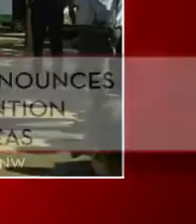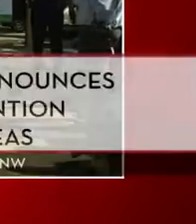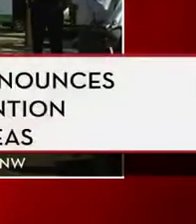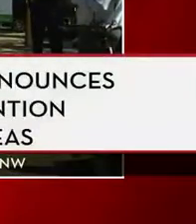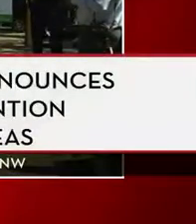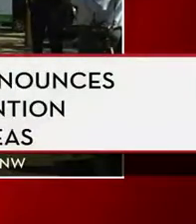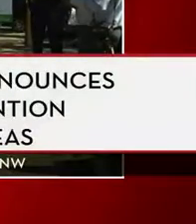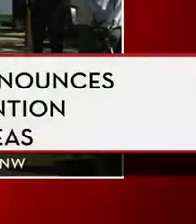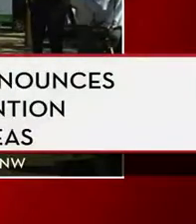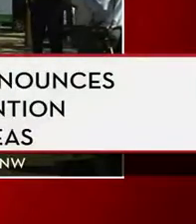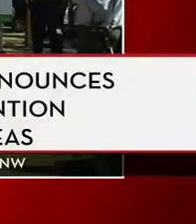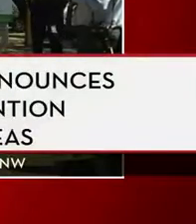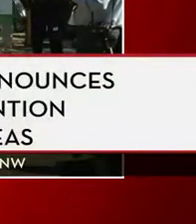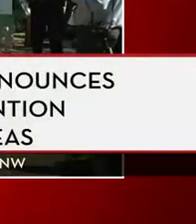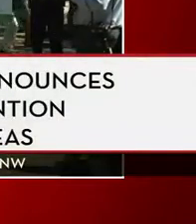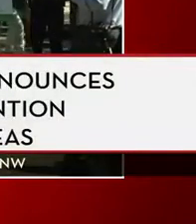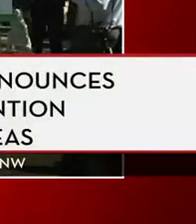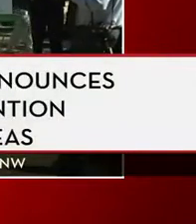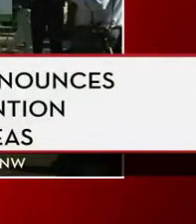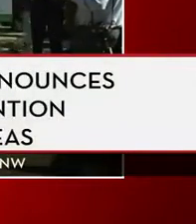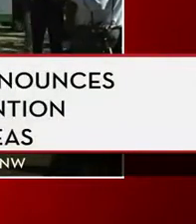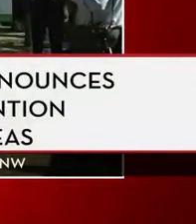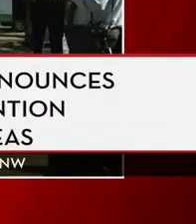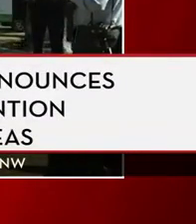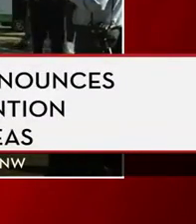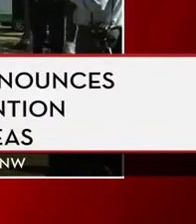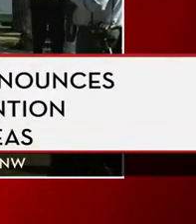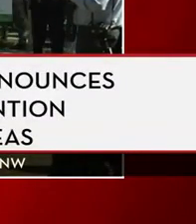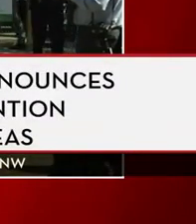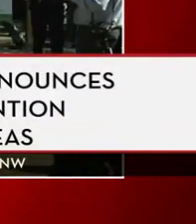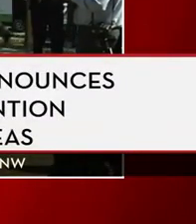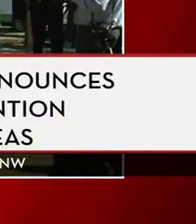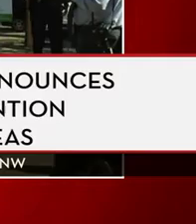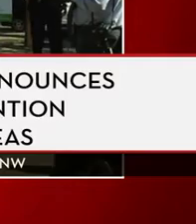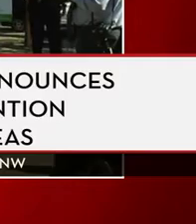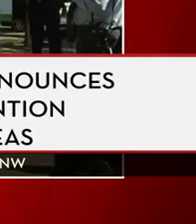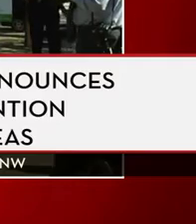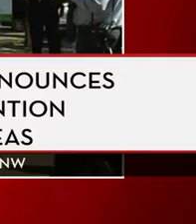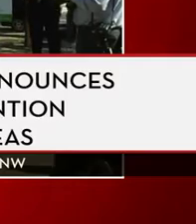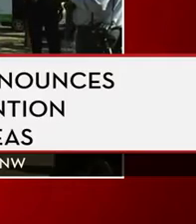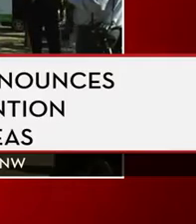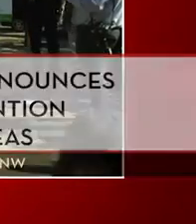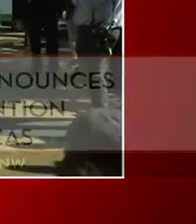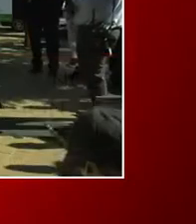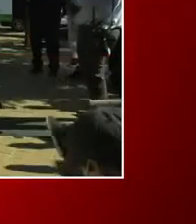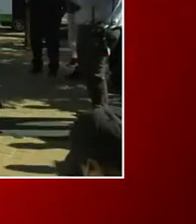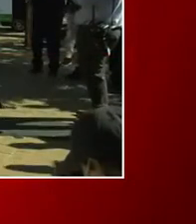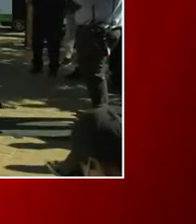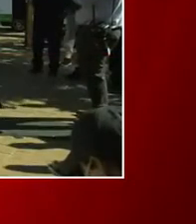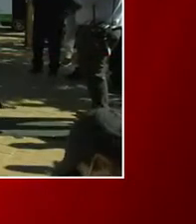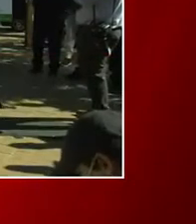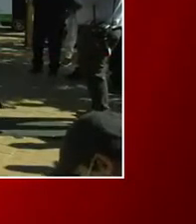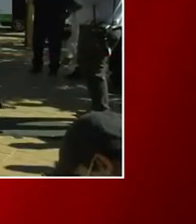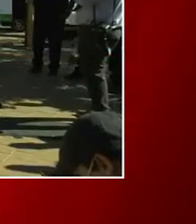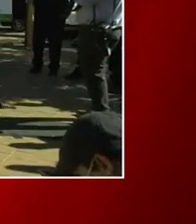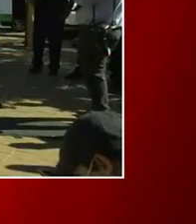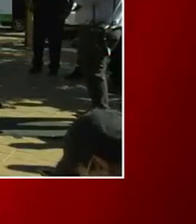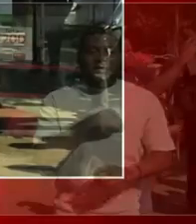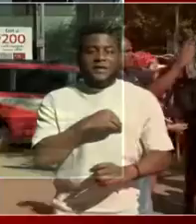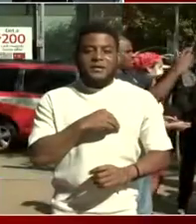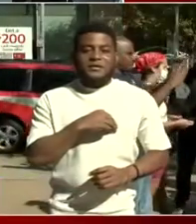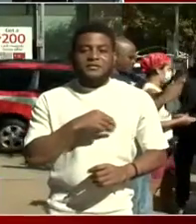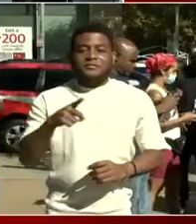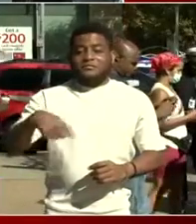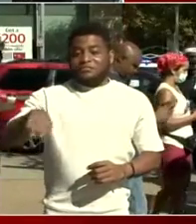Good morning, everybody. I'm Muriel Bowser, the Mayor of Washington, D.C. I am joined by members of